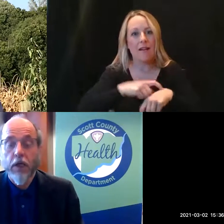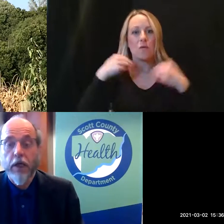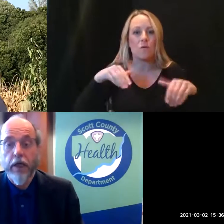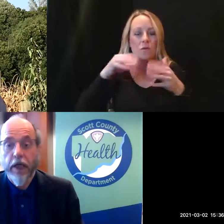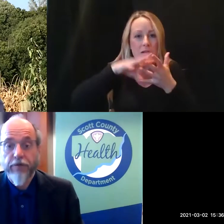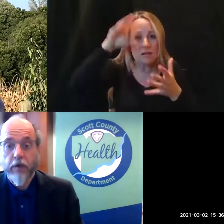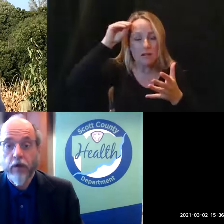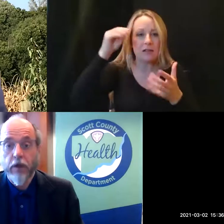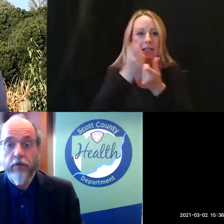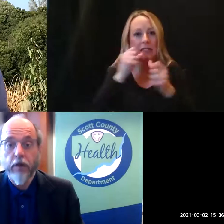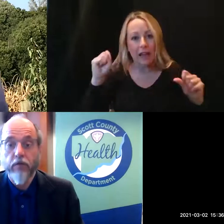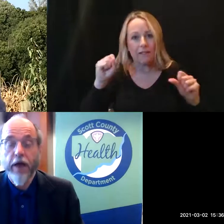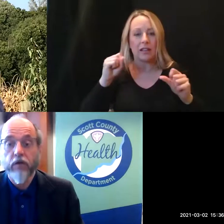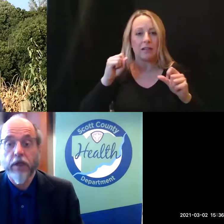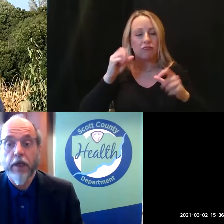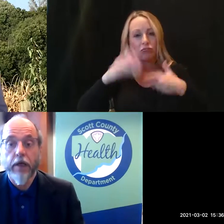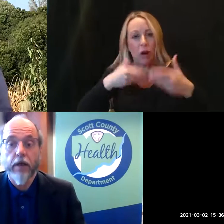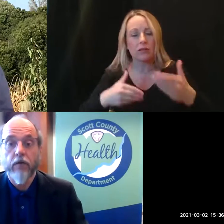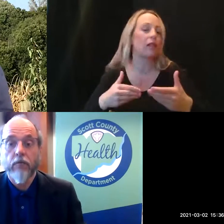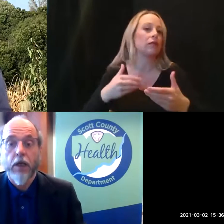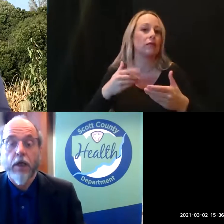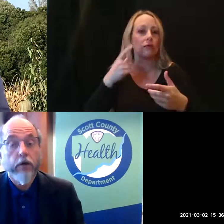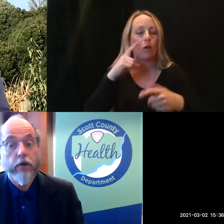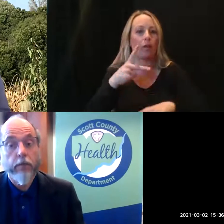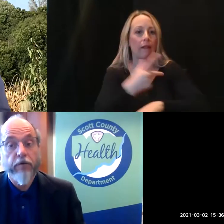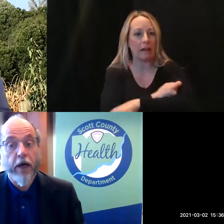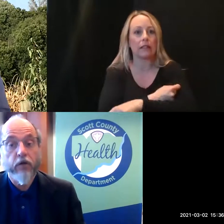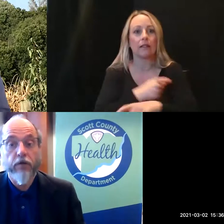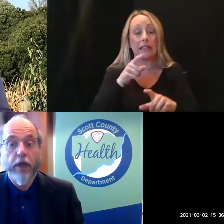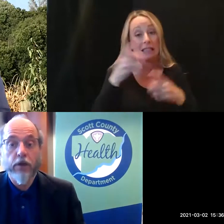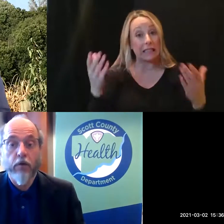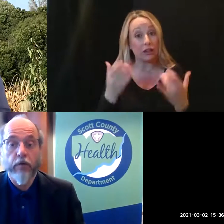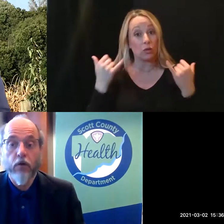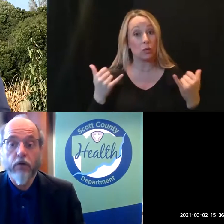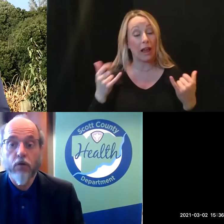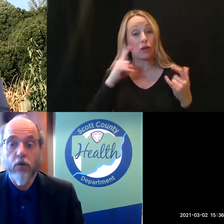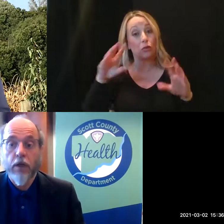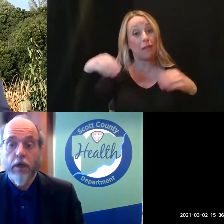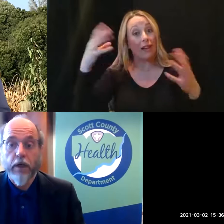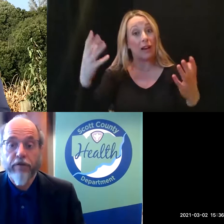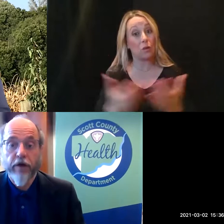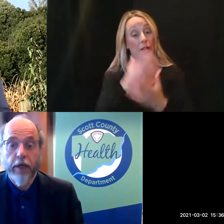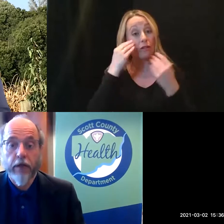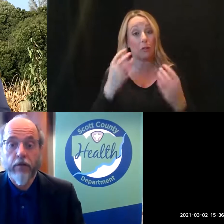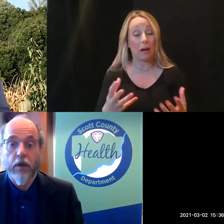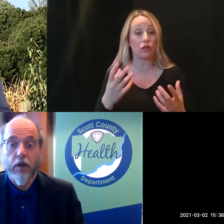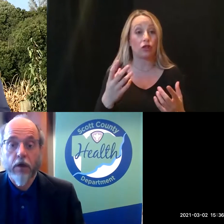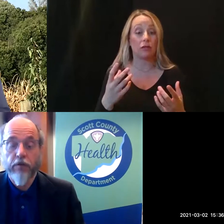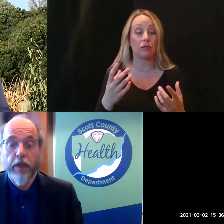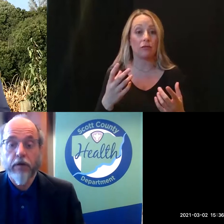safety and efficacy of these vaccine candidates. He's here to provide us information on this new tool in the fight